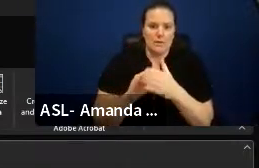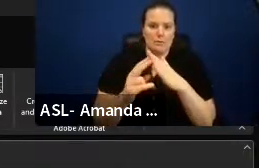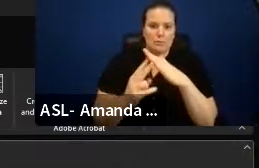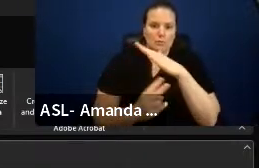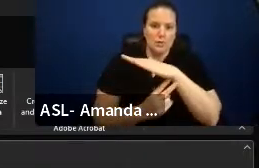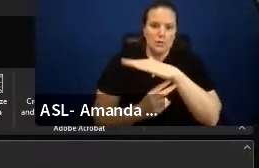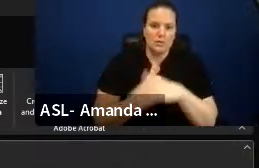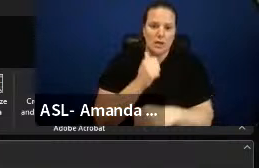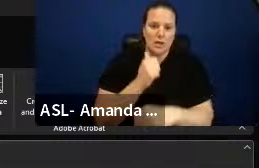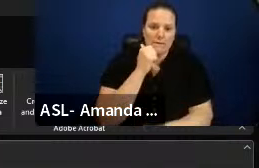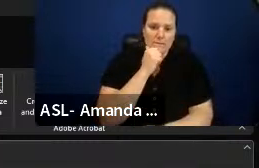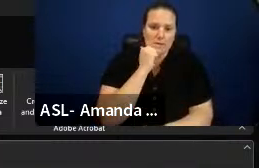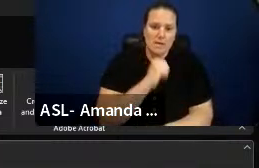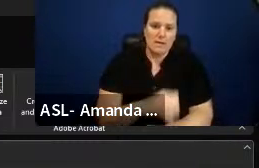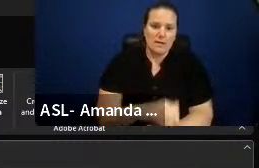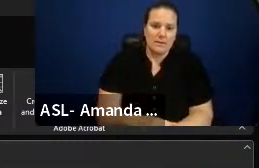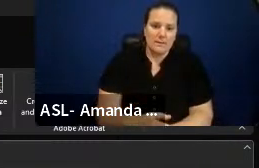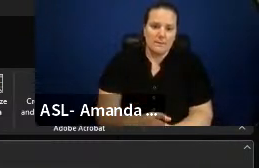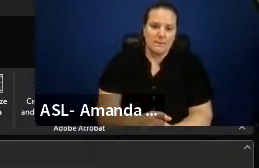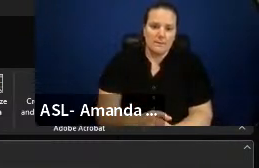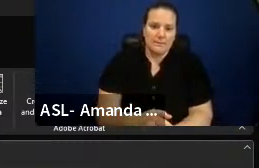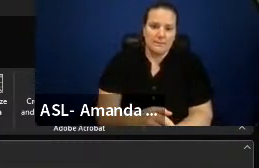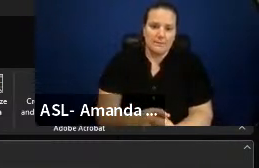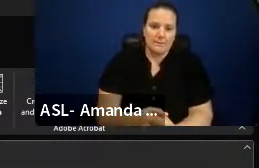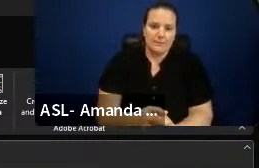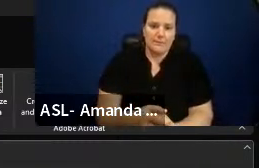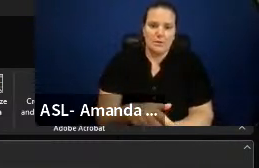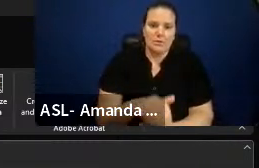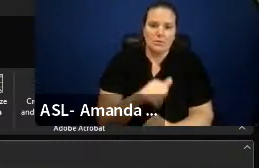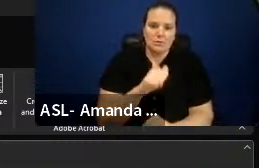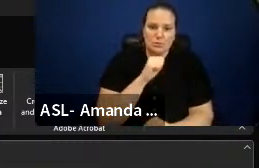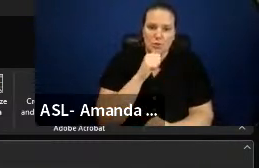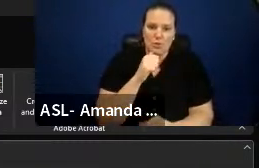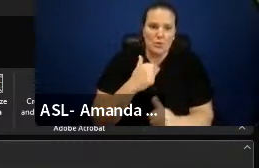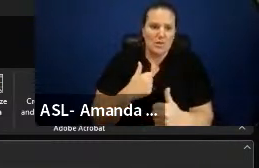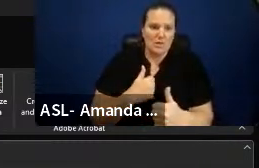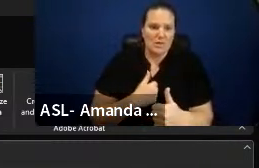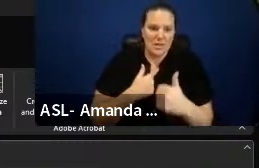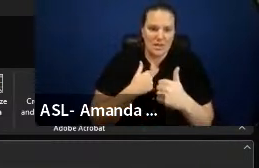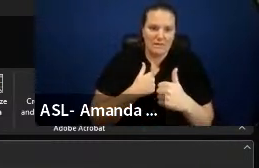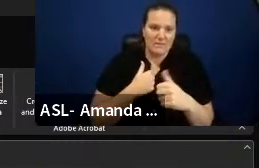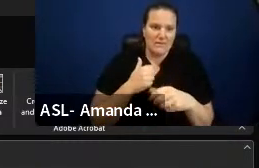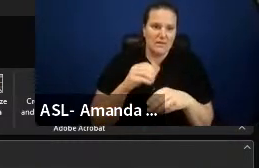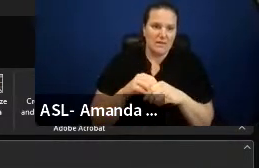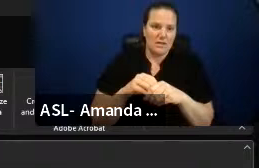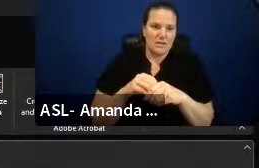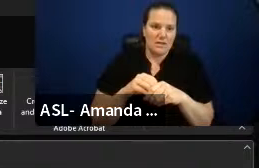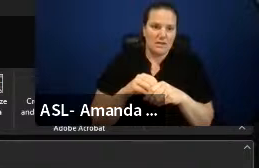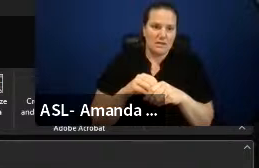day don't necessarily live within the immediate